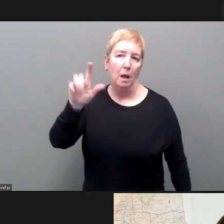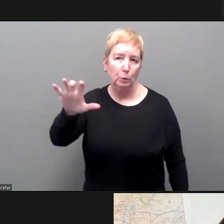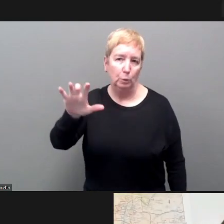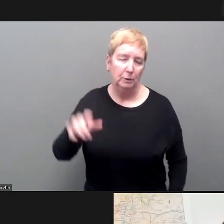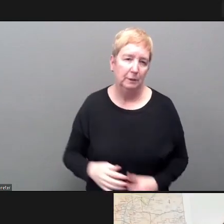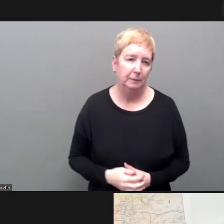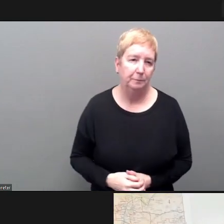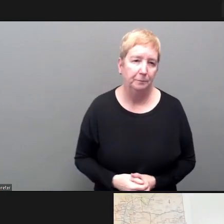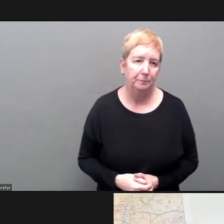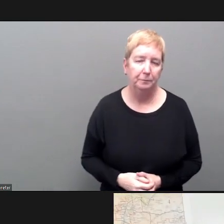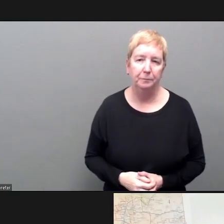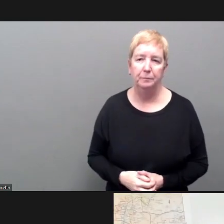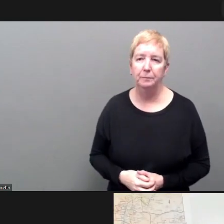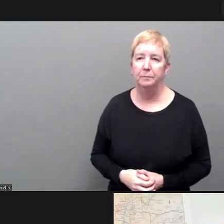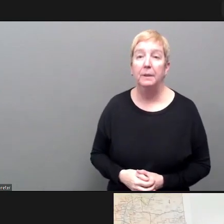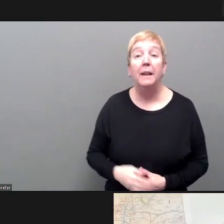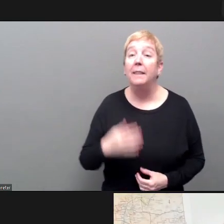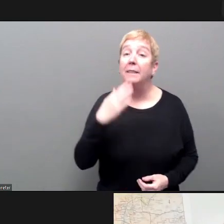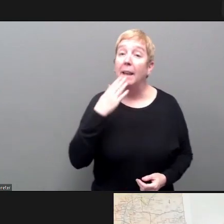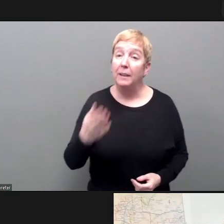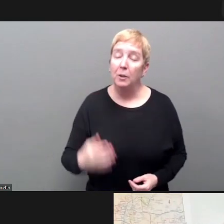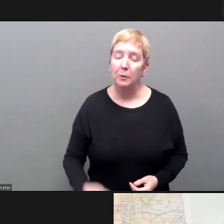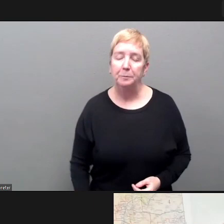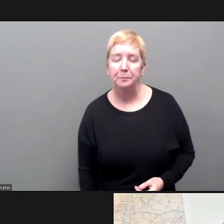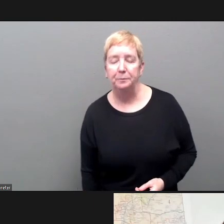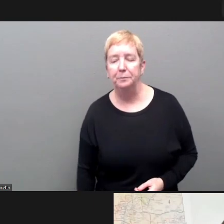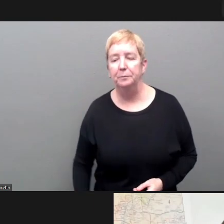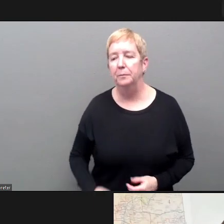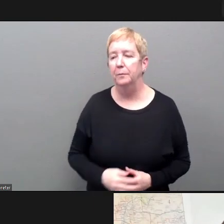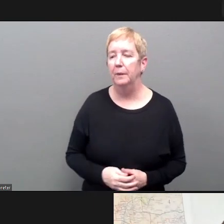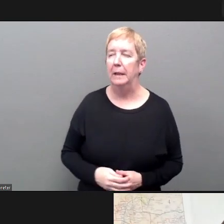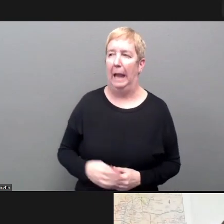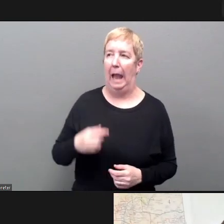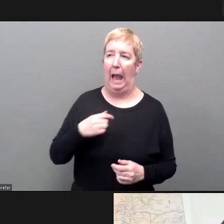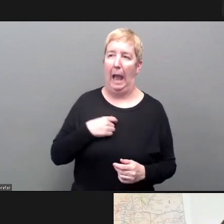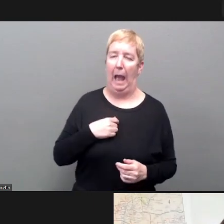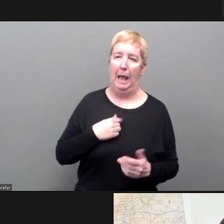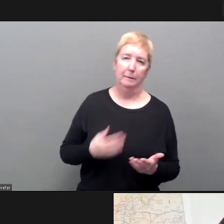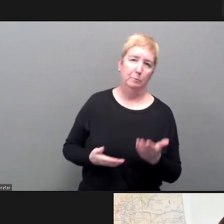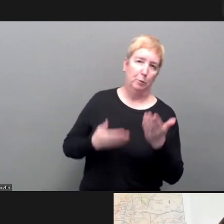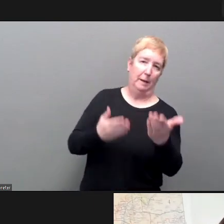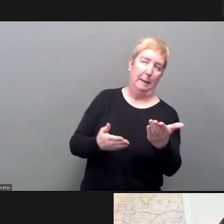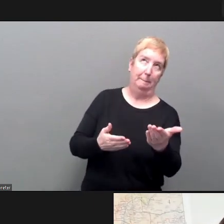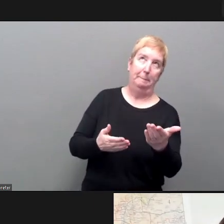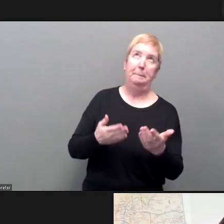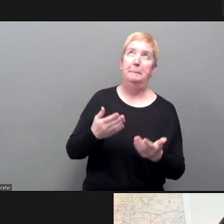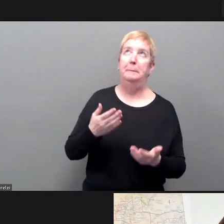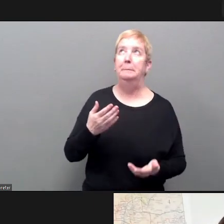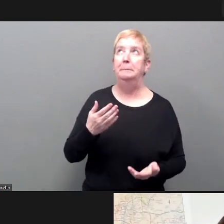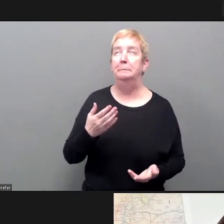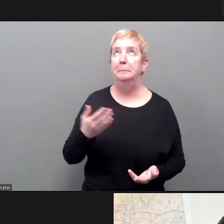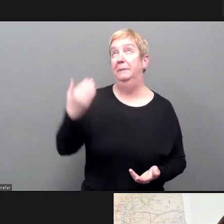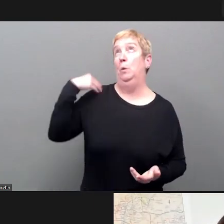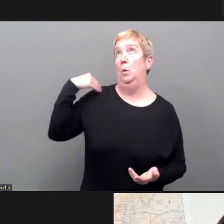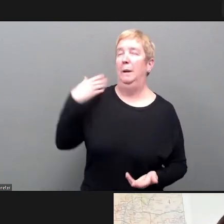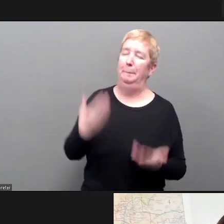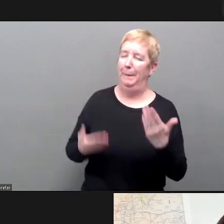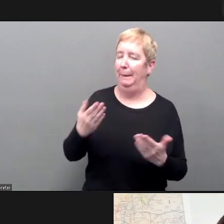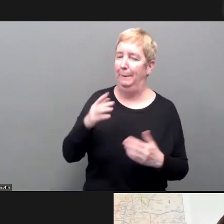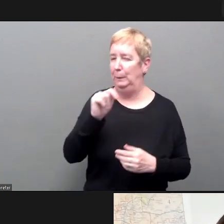Dr. Grace. When I brought this up previously, I think it was maybe a little bit early, I had asked